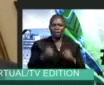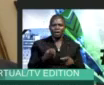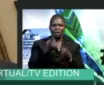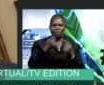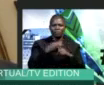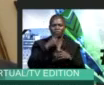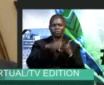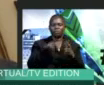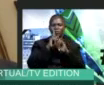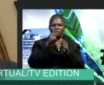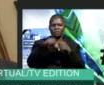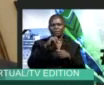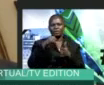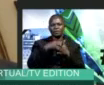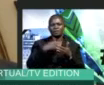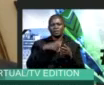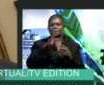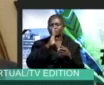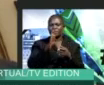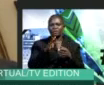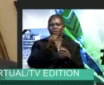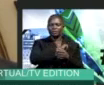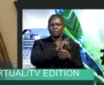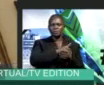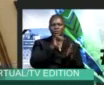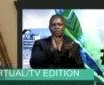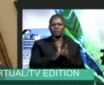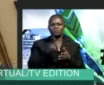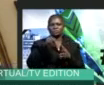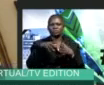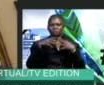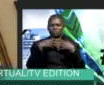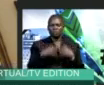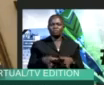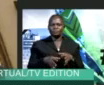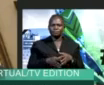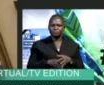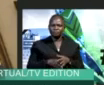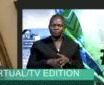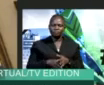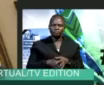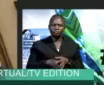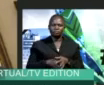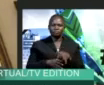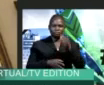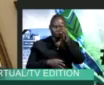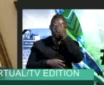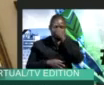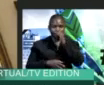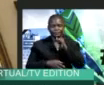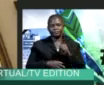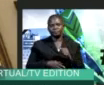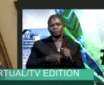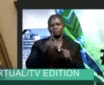all have been talking about. It has almost become a cliche that you must have a